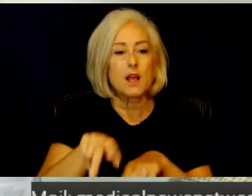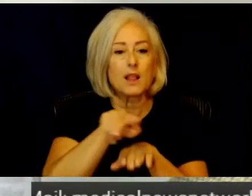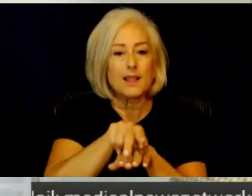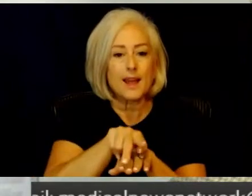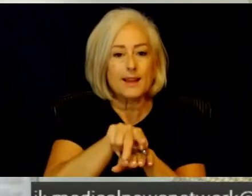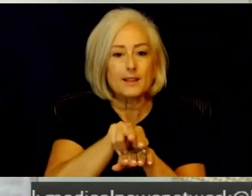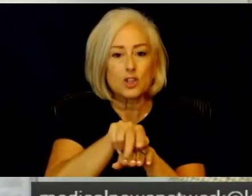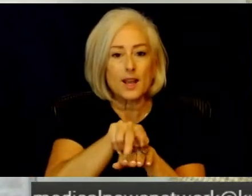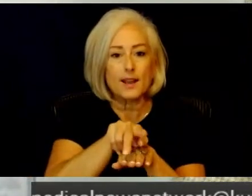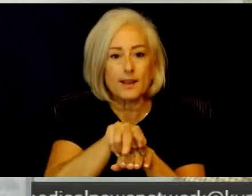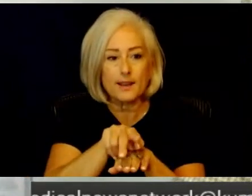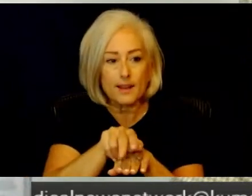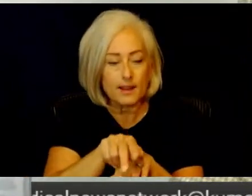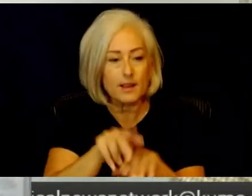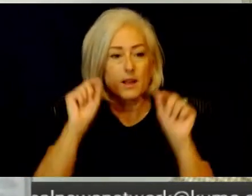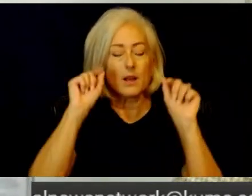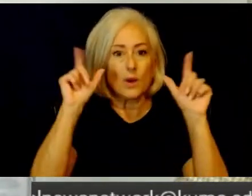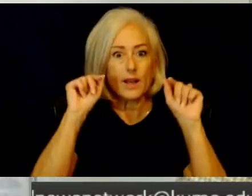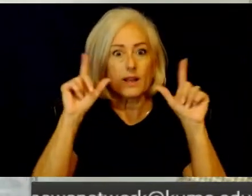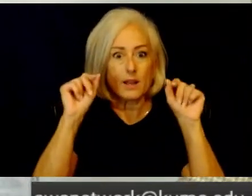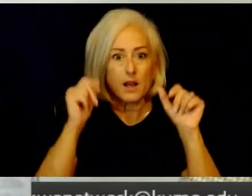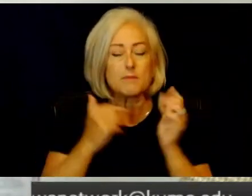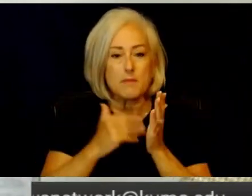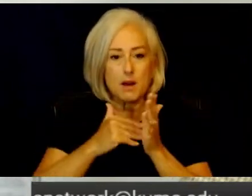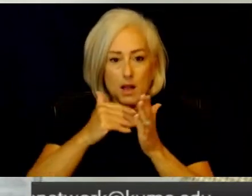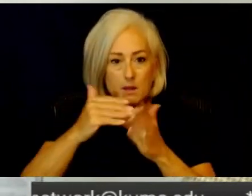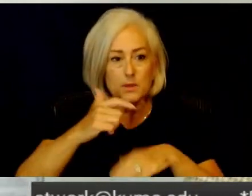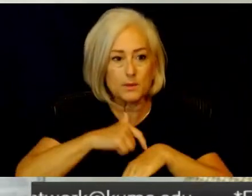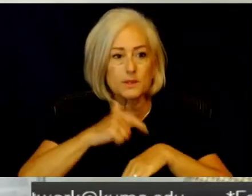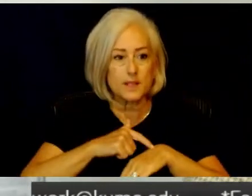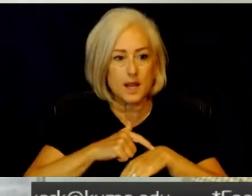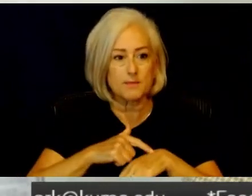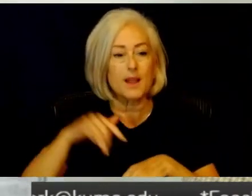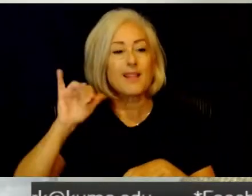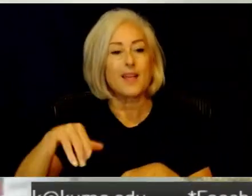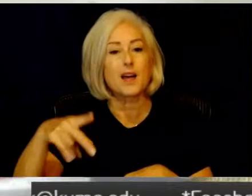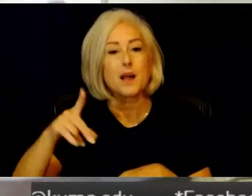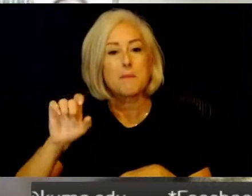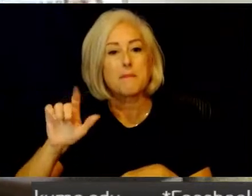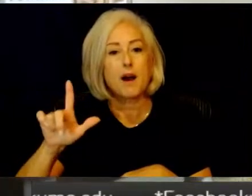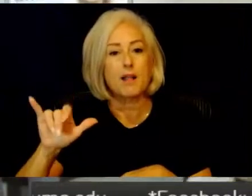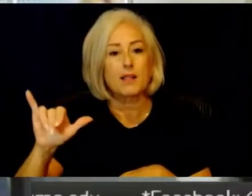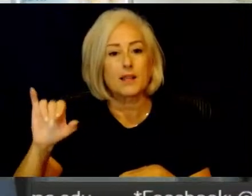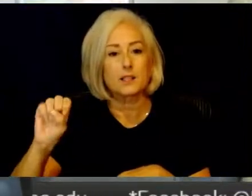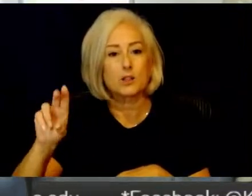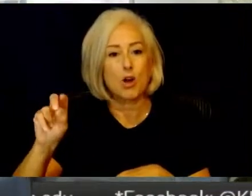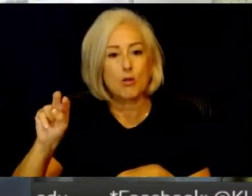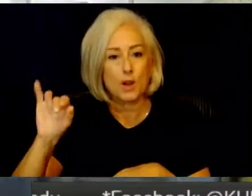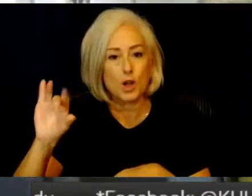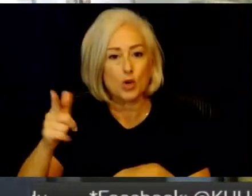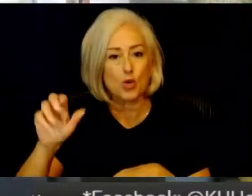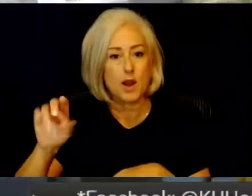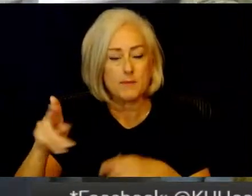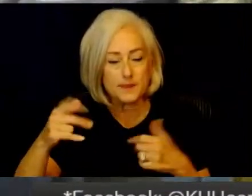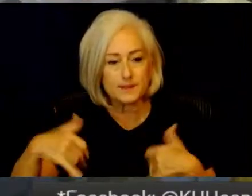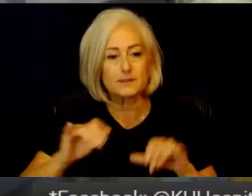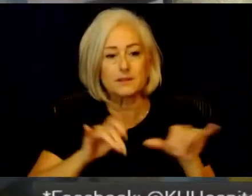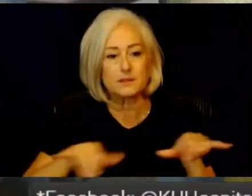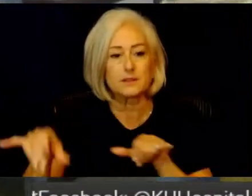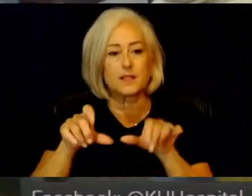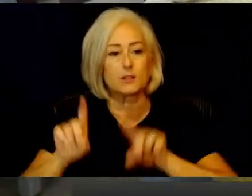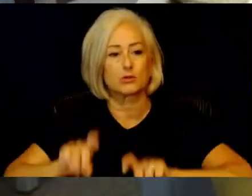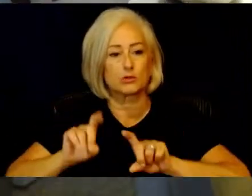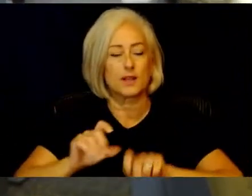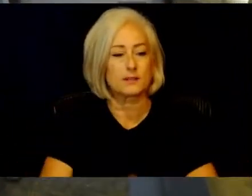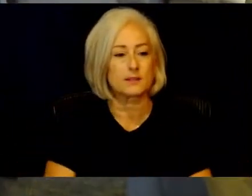times without any clear reason, for those polysomnograms are still the standard of care. Dr. Luthra, do you think just having this simple device